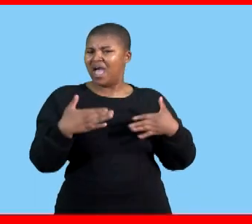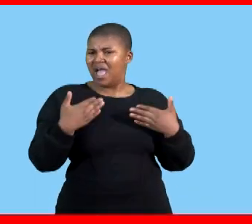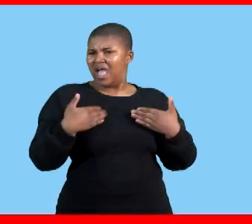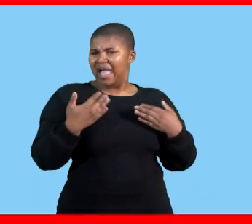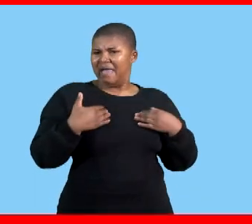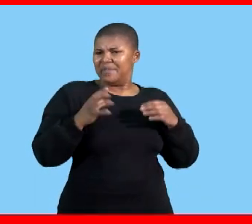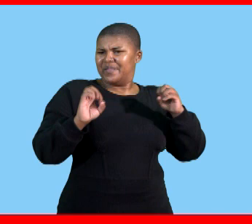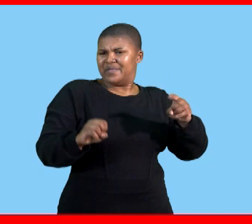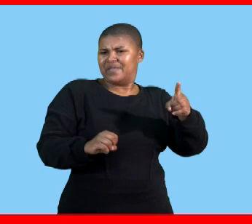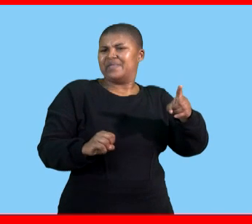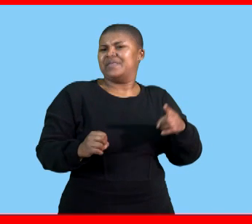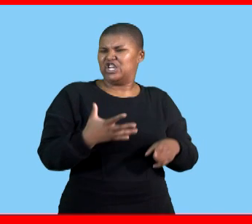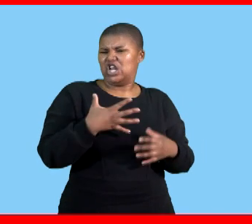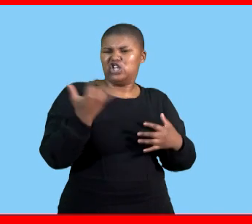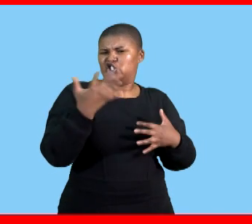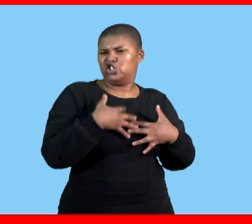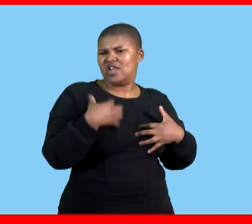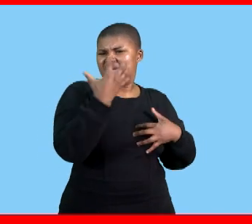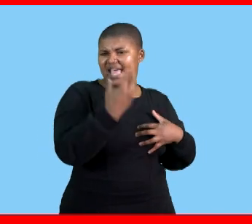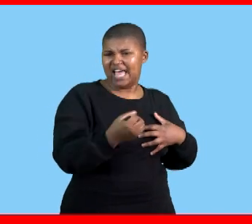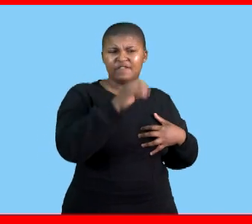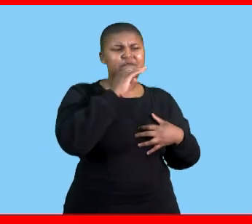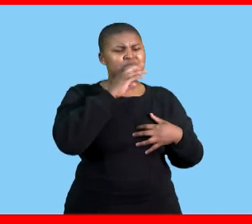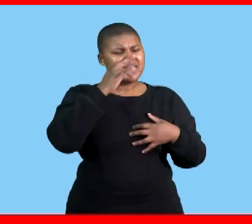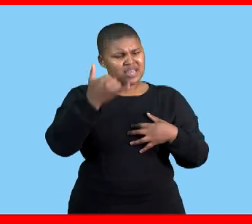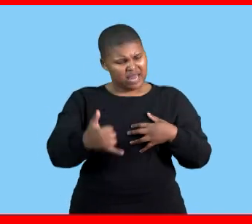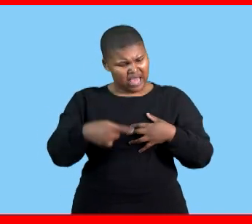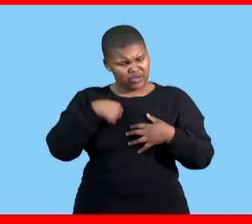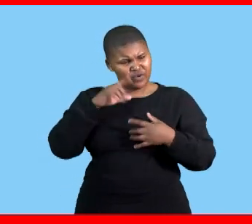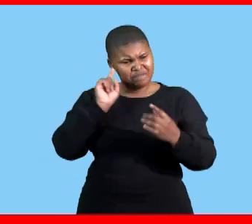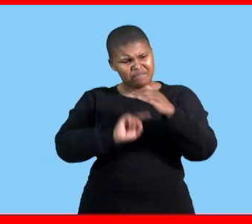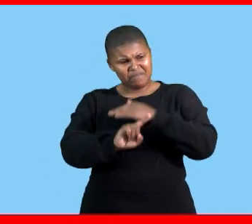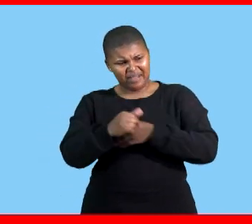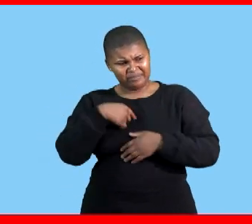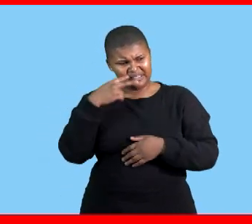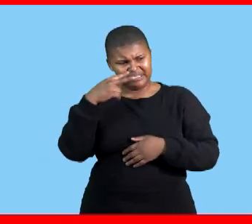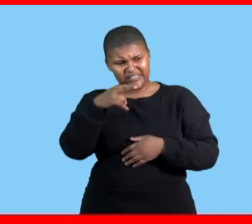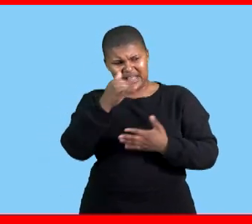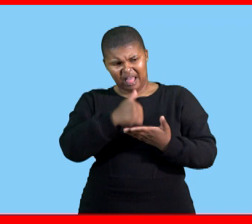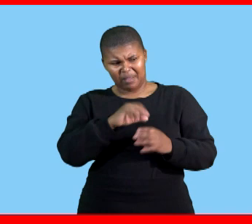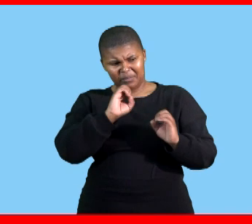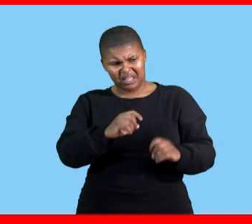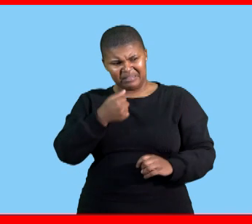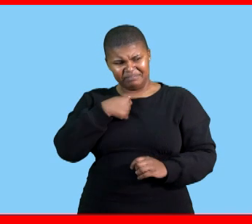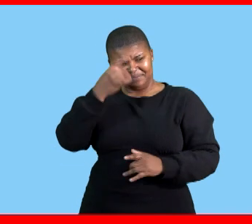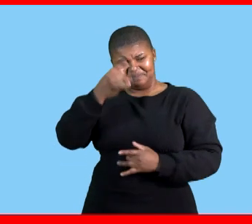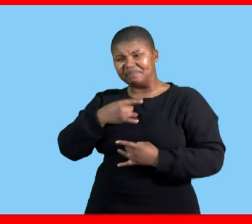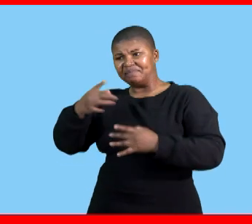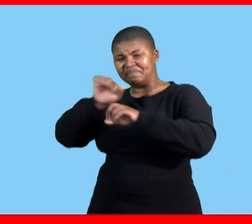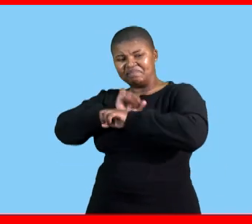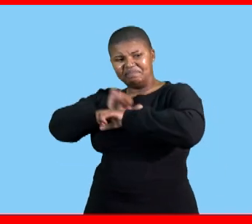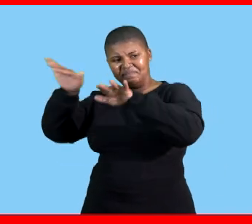unhappy. And obviously, the reviews that you are going to give about that particular business is going to be a negative